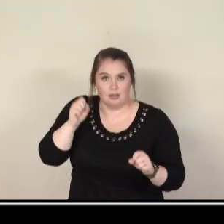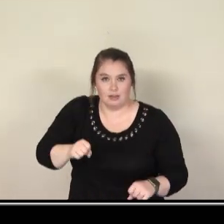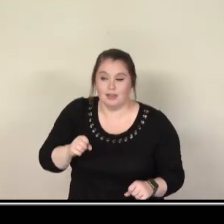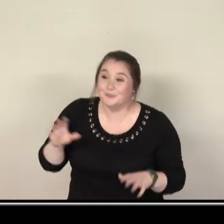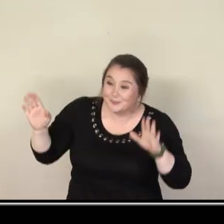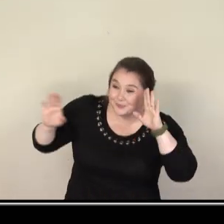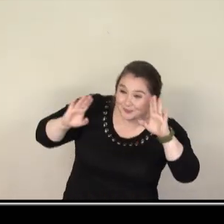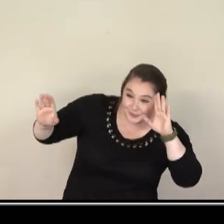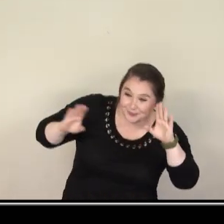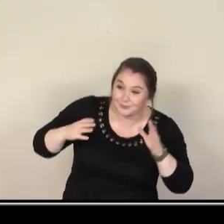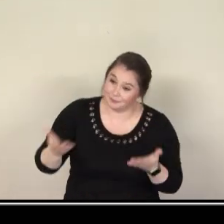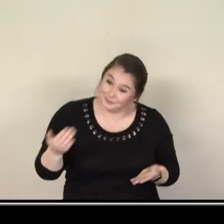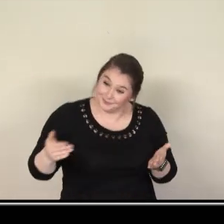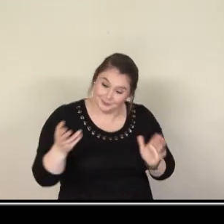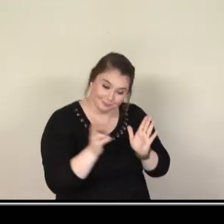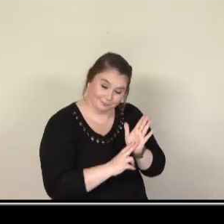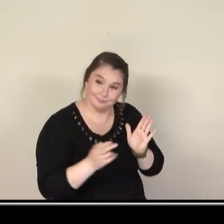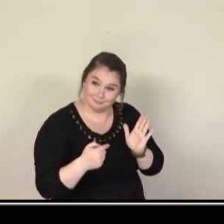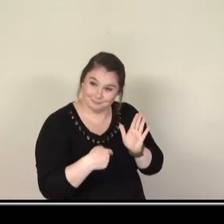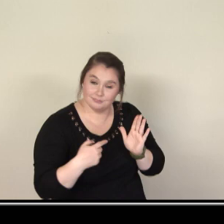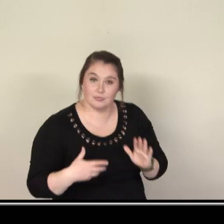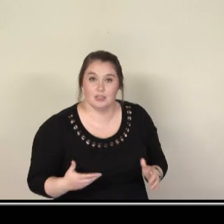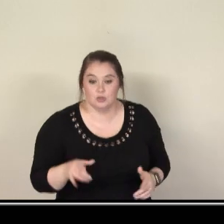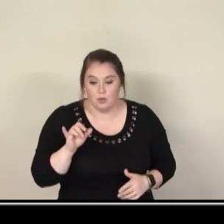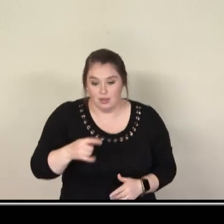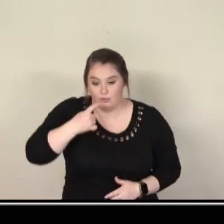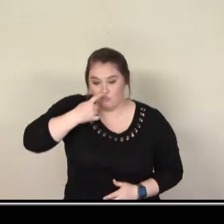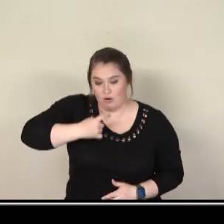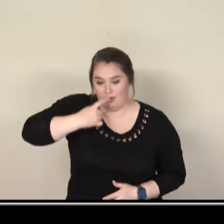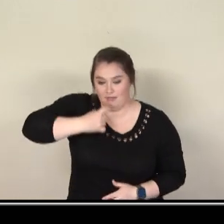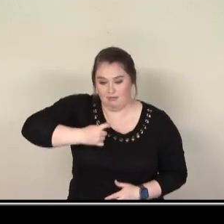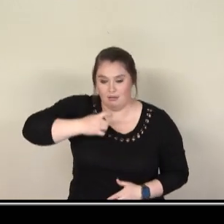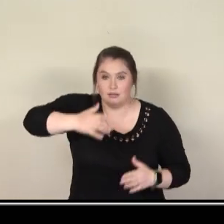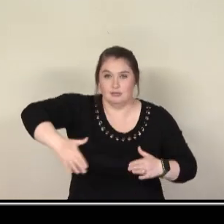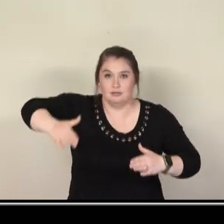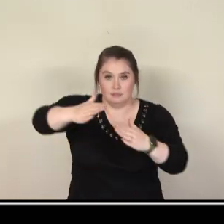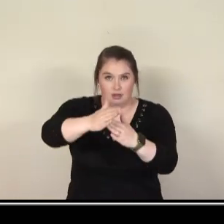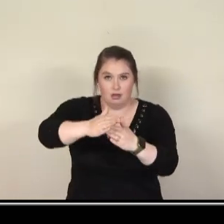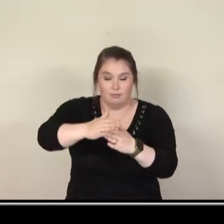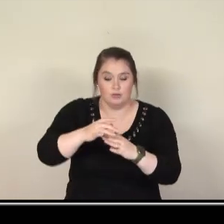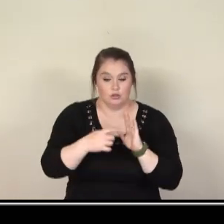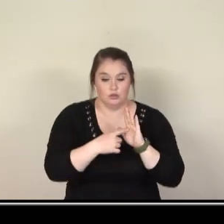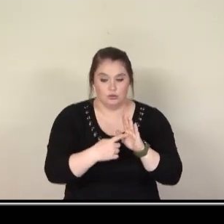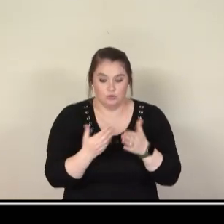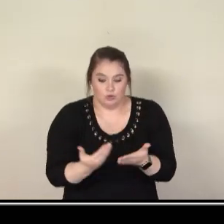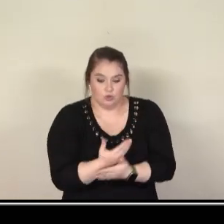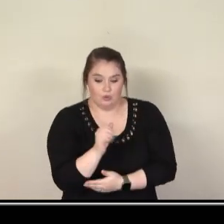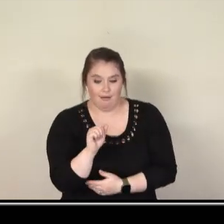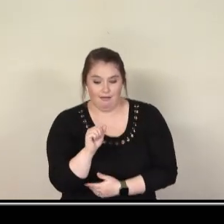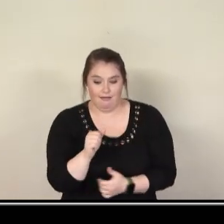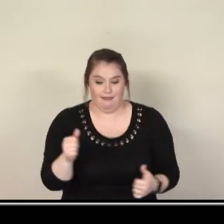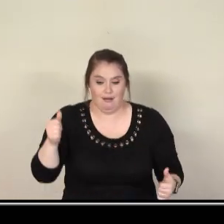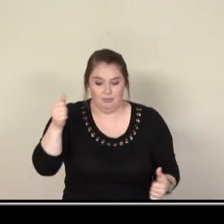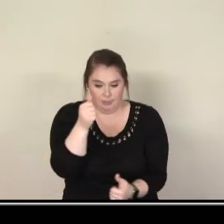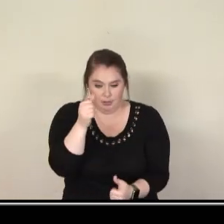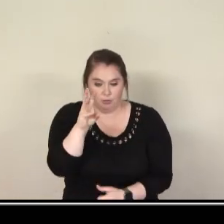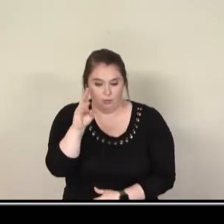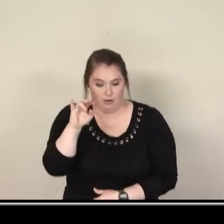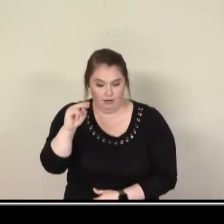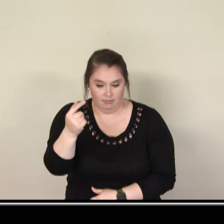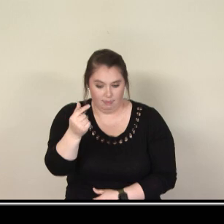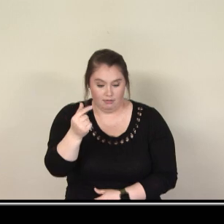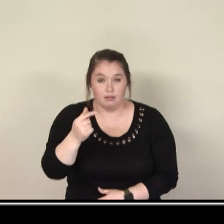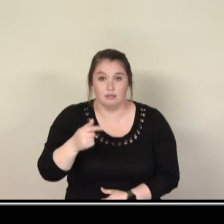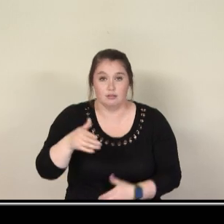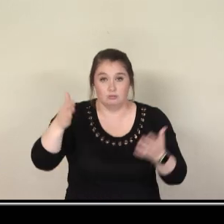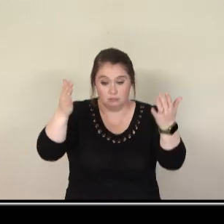check people in through a secure entry vestibule. So that red at the top right corner represents your new admin wing. And then the gold below